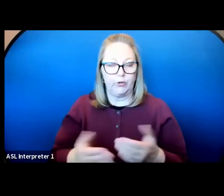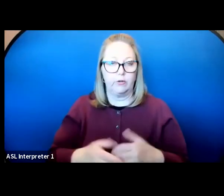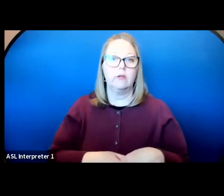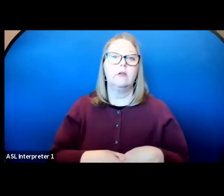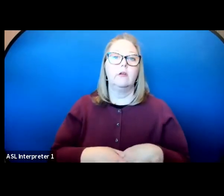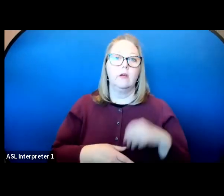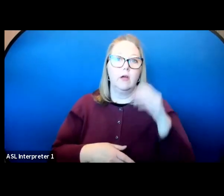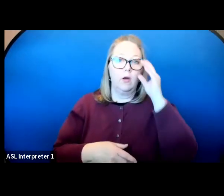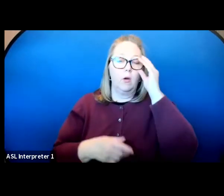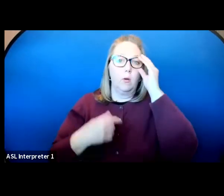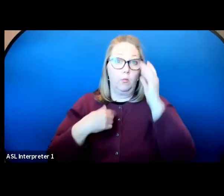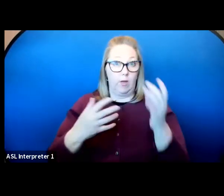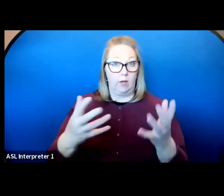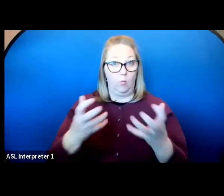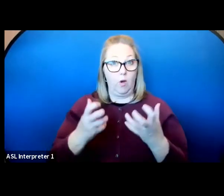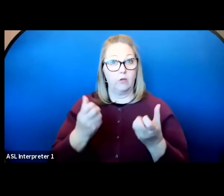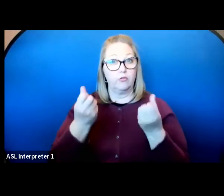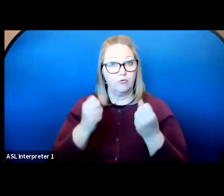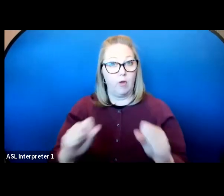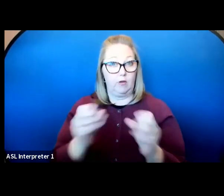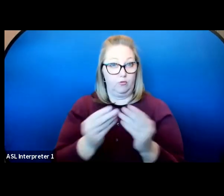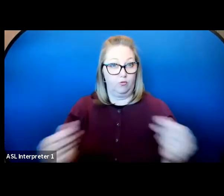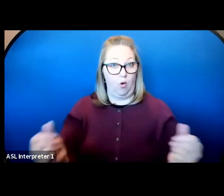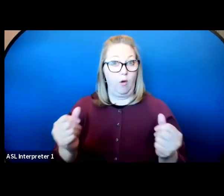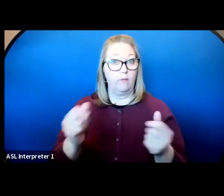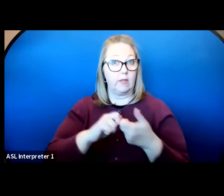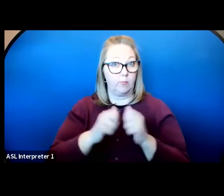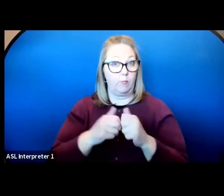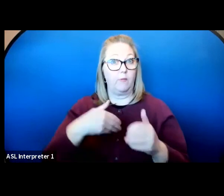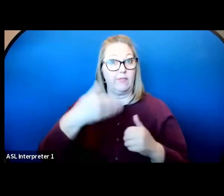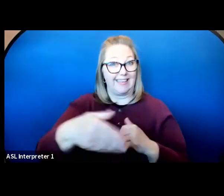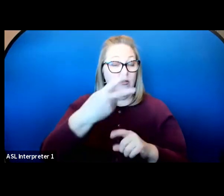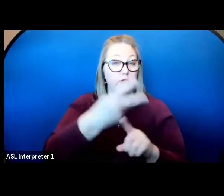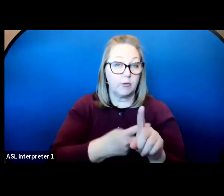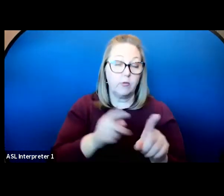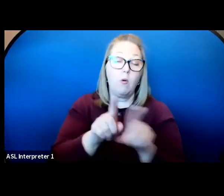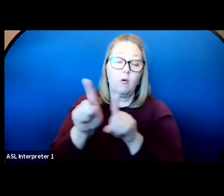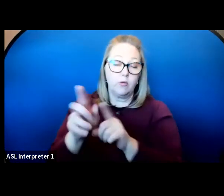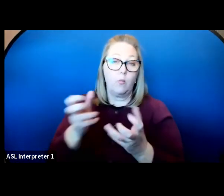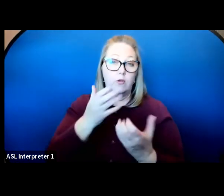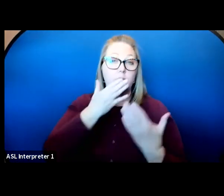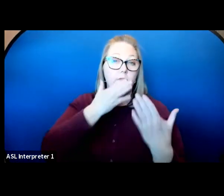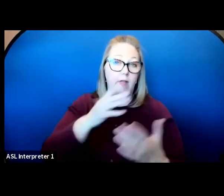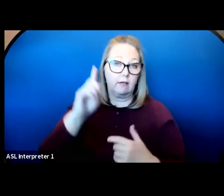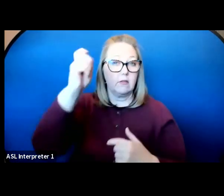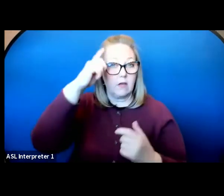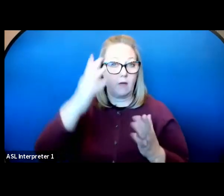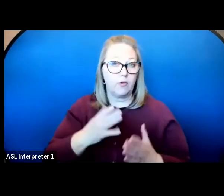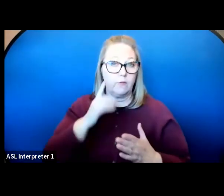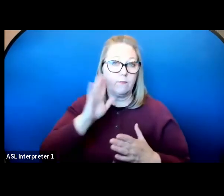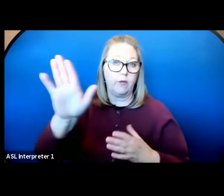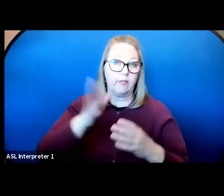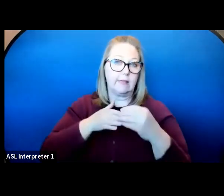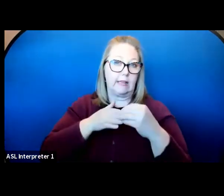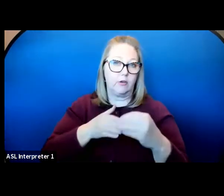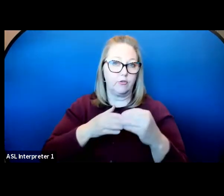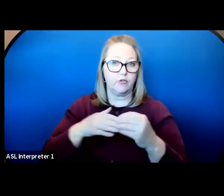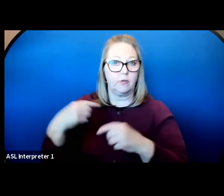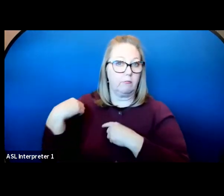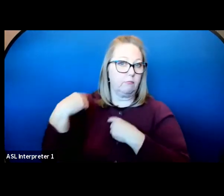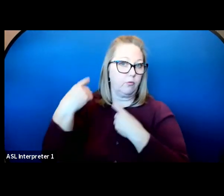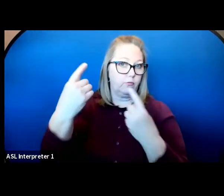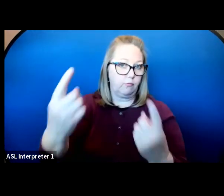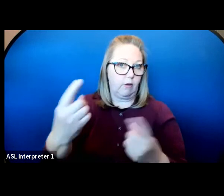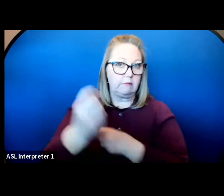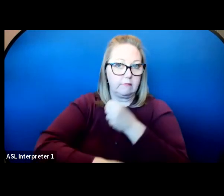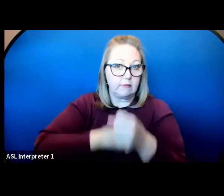issue comprehensively over the next 2 months. I also wanted to thank the governor for his leadership throughout this pandemic. And for those of